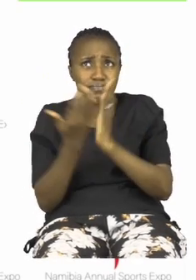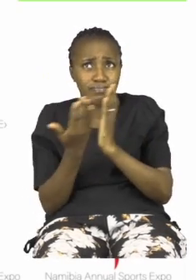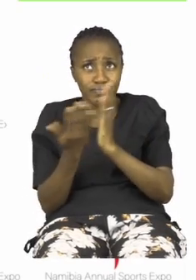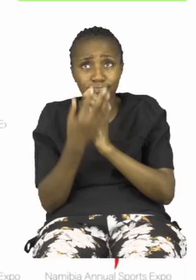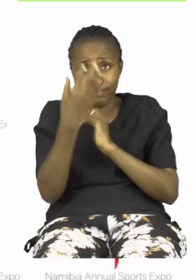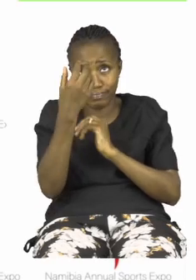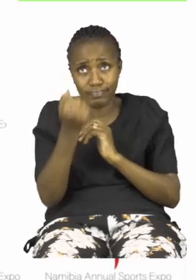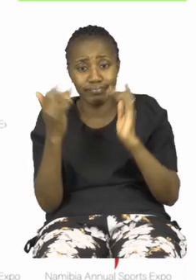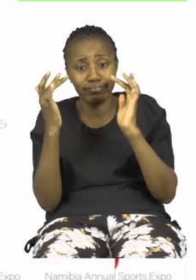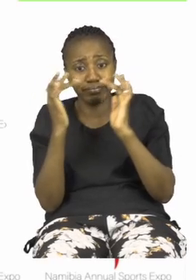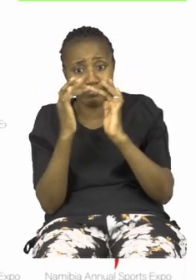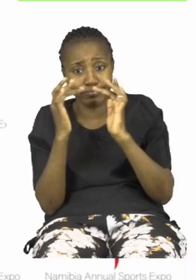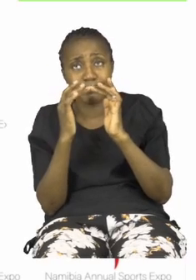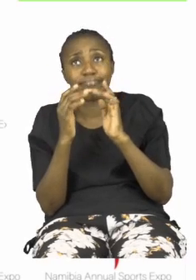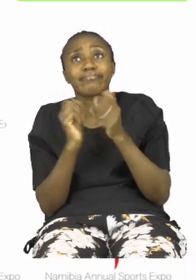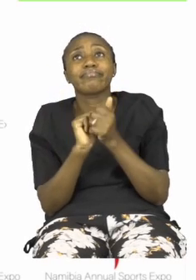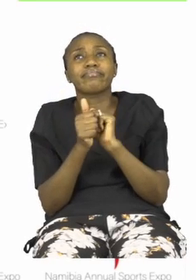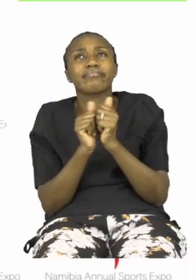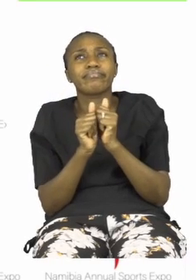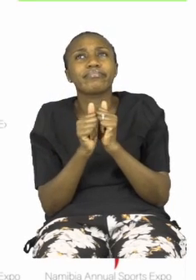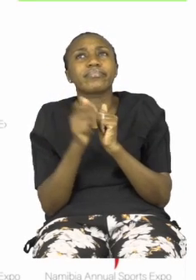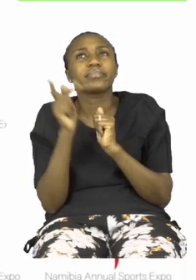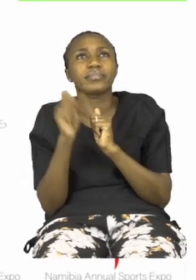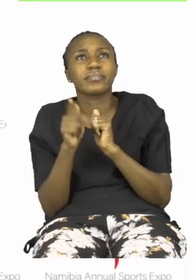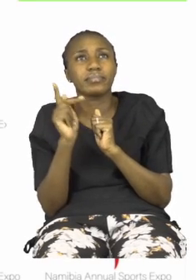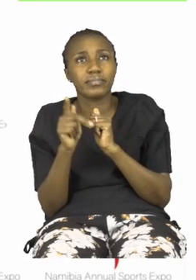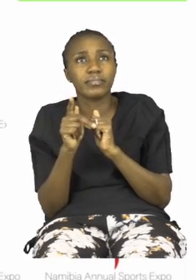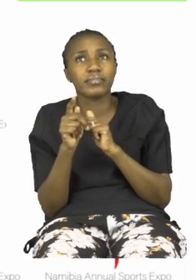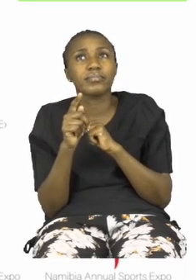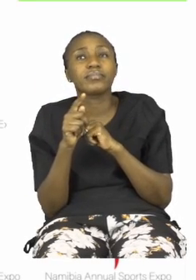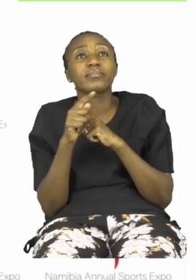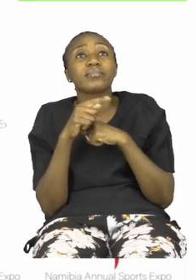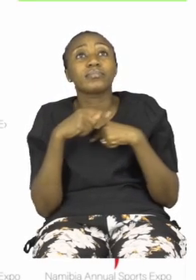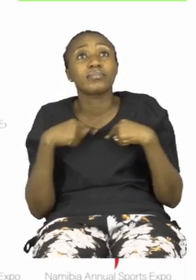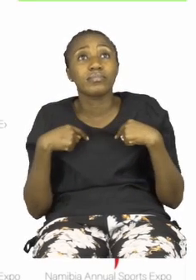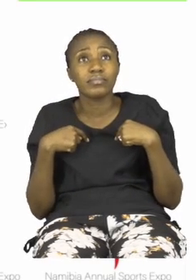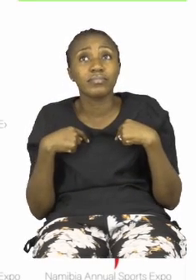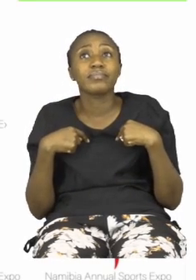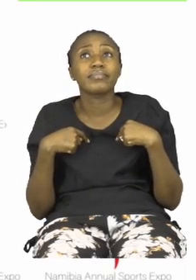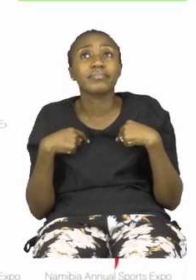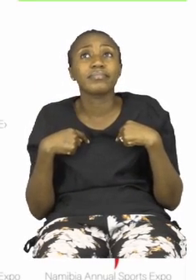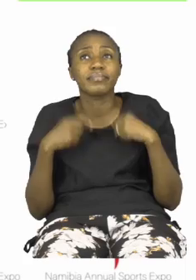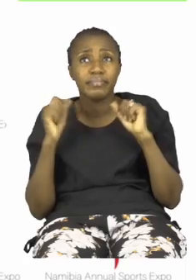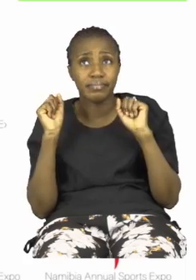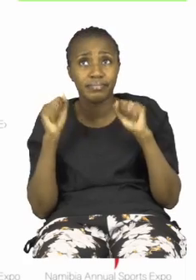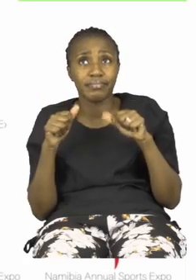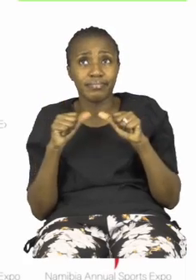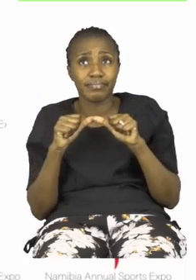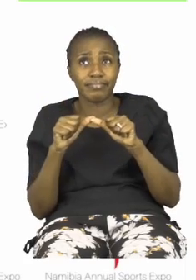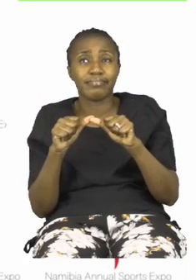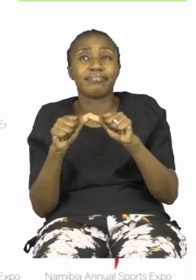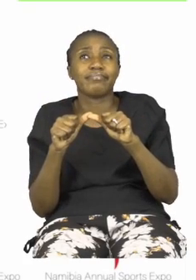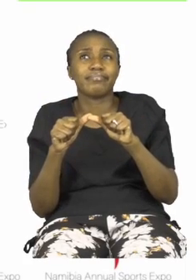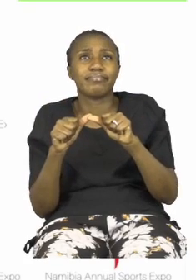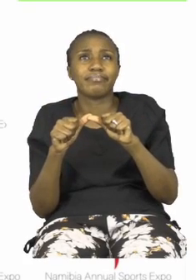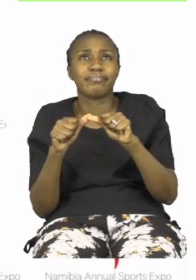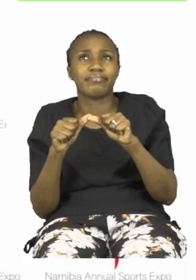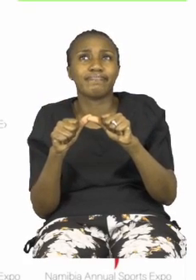schools. But at the same time, we have to fight a very big stigma, which is our other part that we're doing. The stigma is,